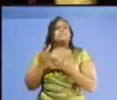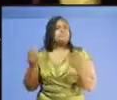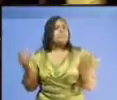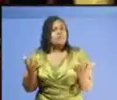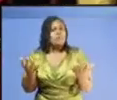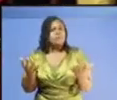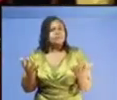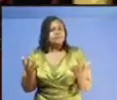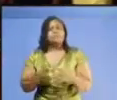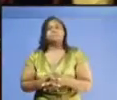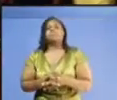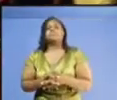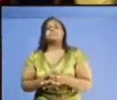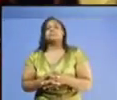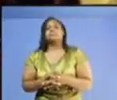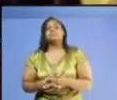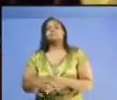is